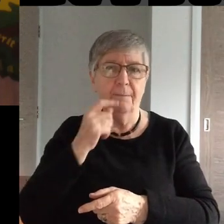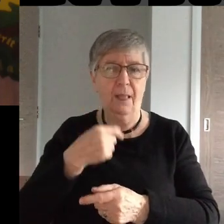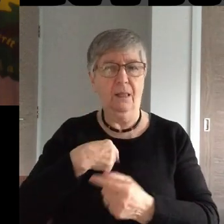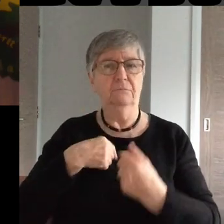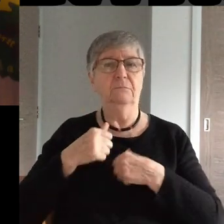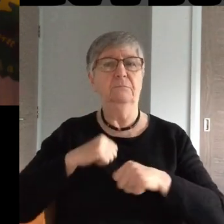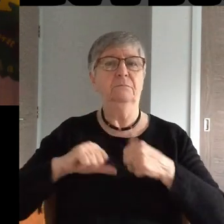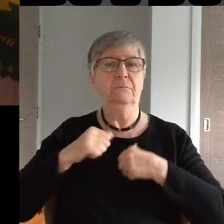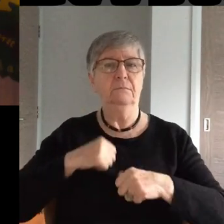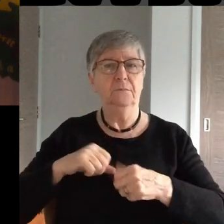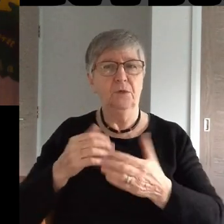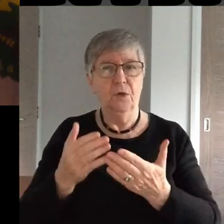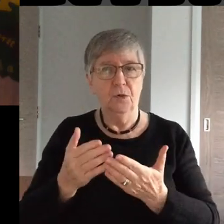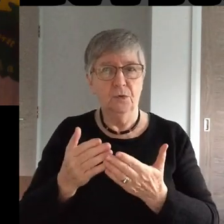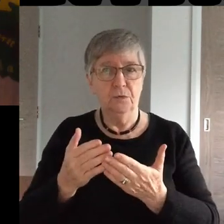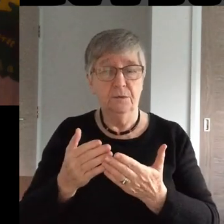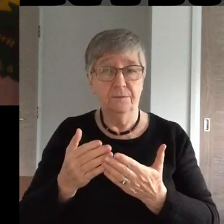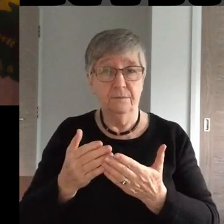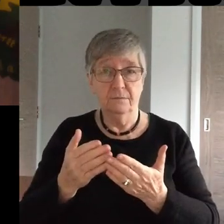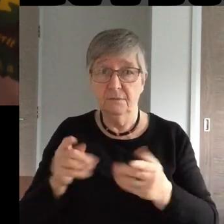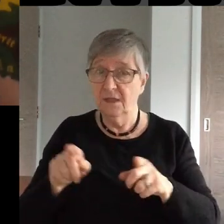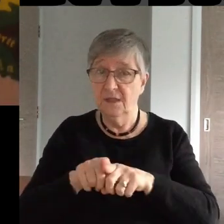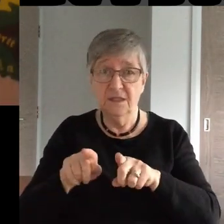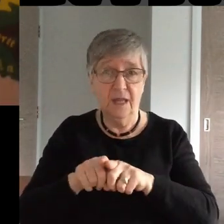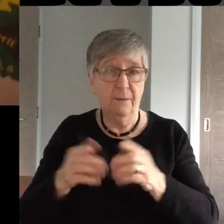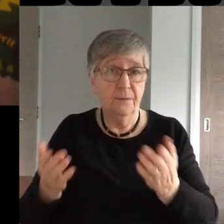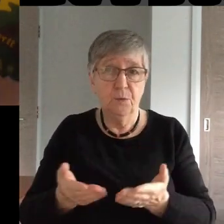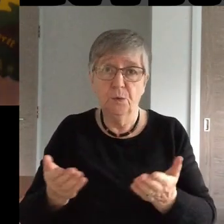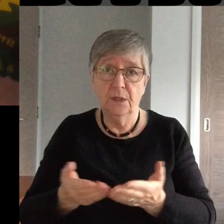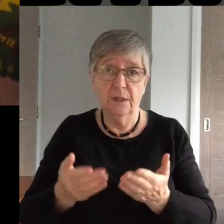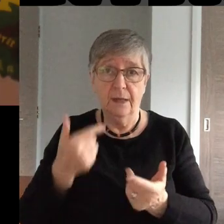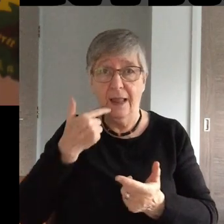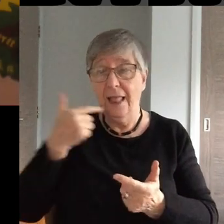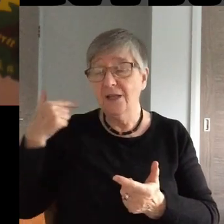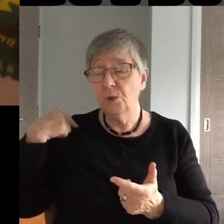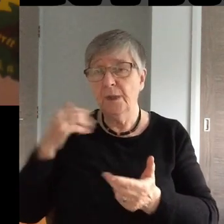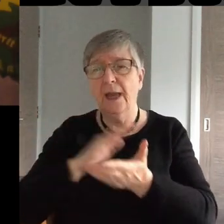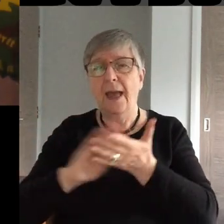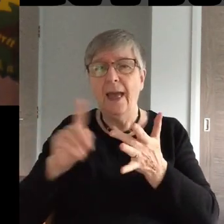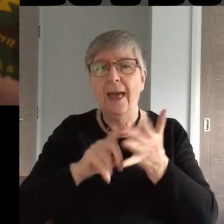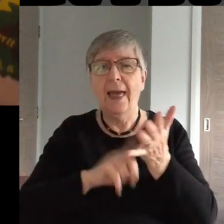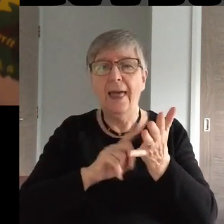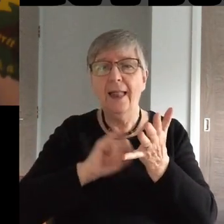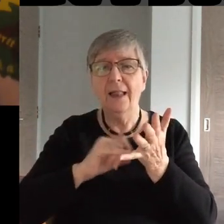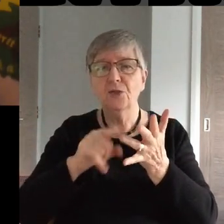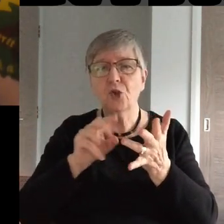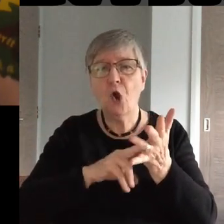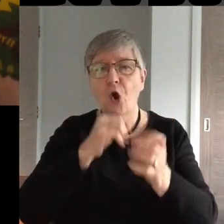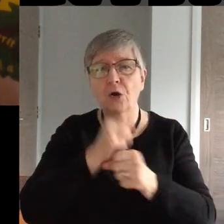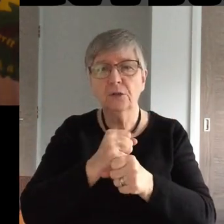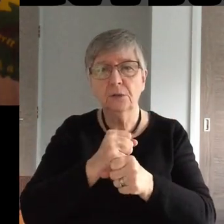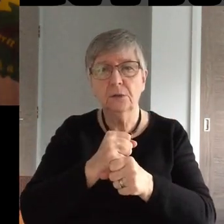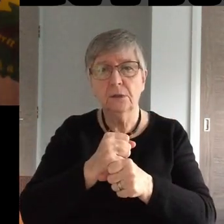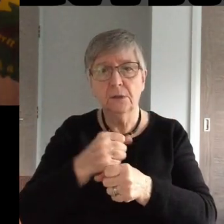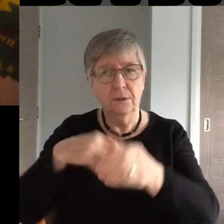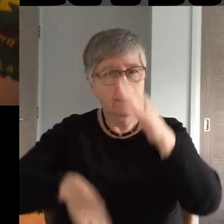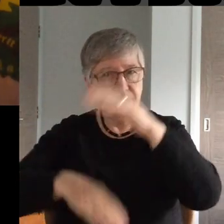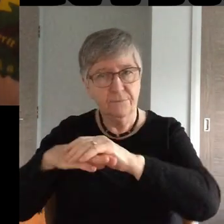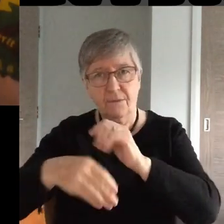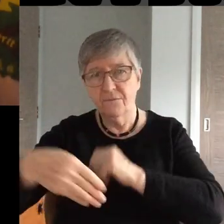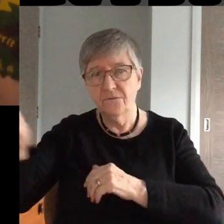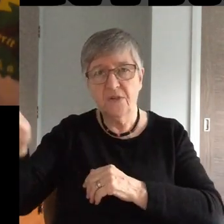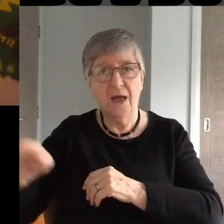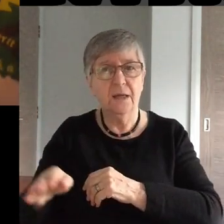It affects us this very day. Only last week did Hillsong fire their senior pastor for these